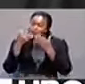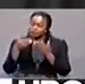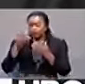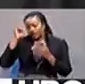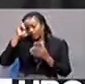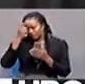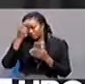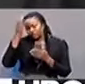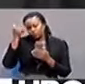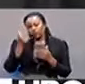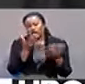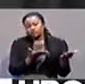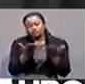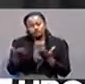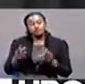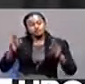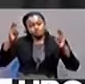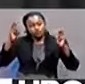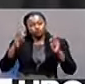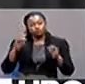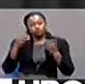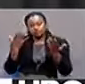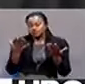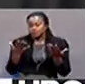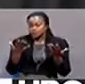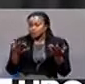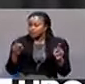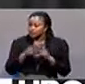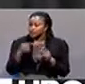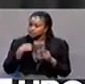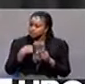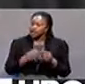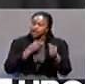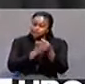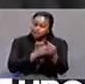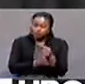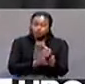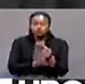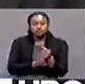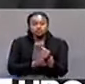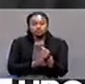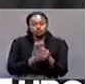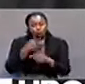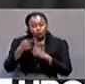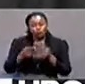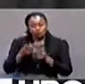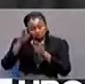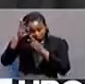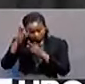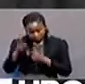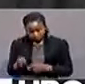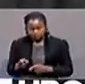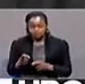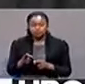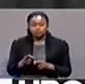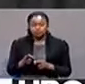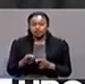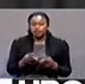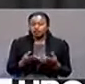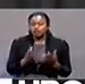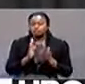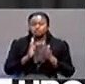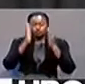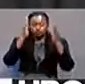motion. I stand here to support the motion to pay tribute to the late Archbishop